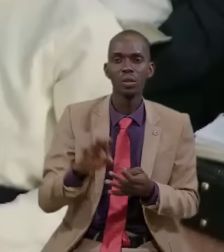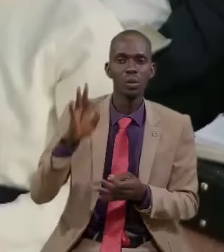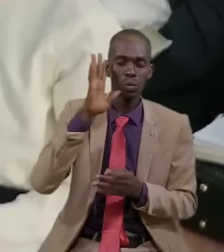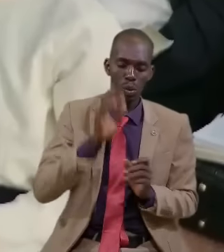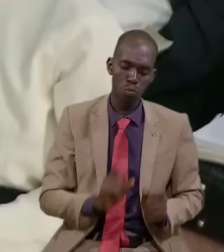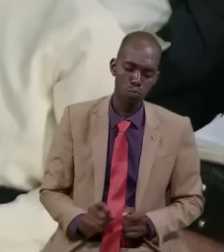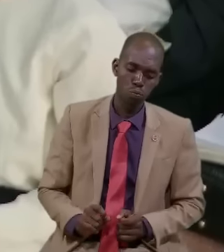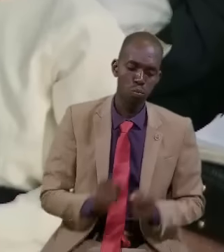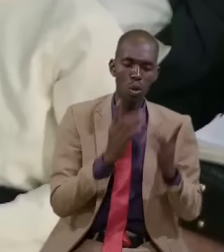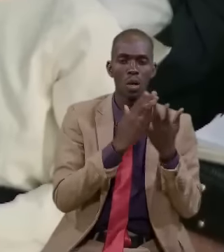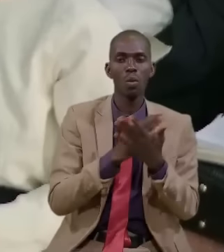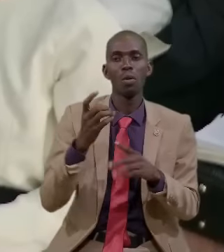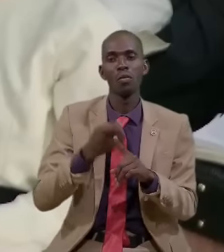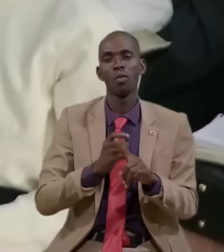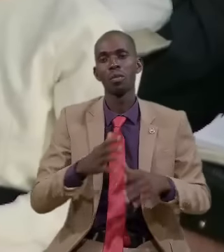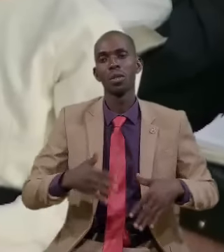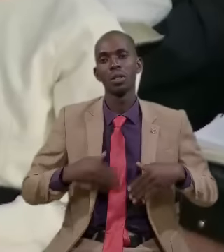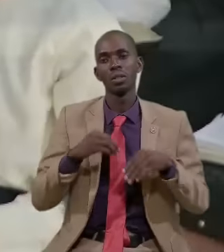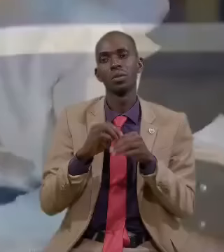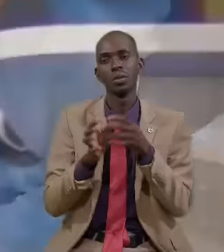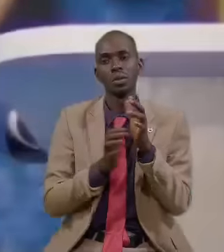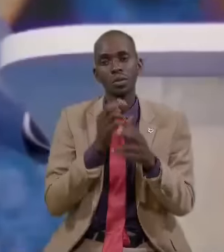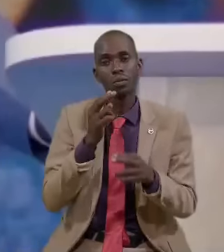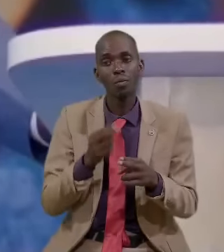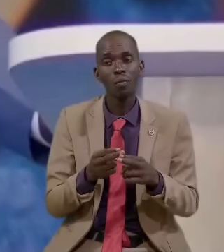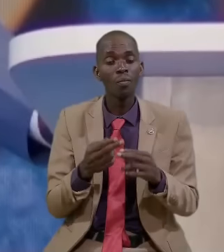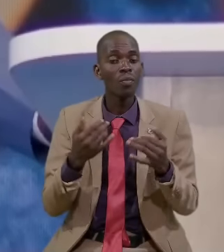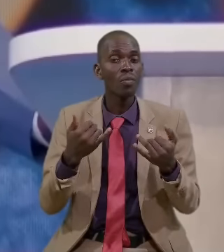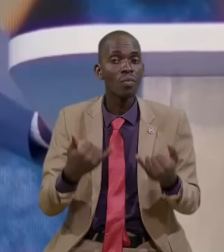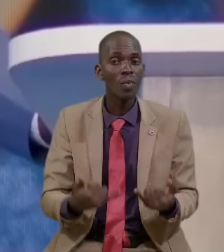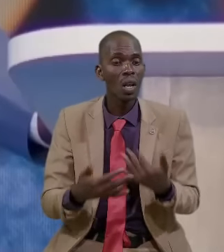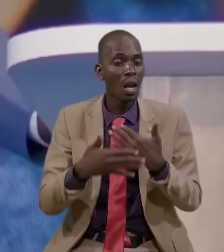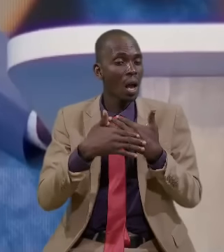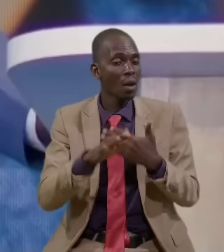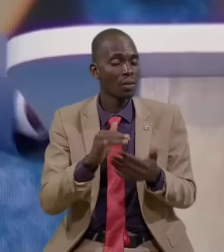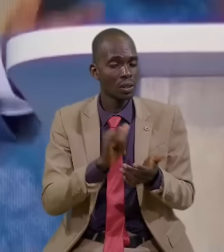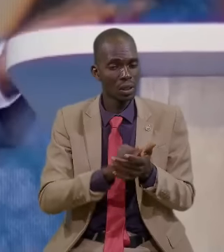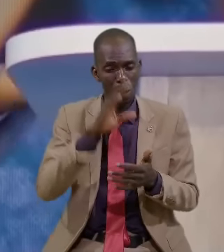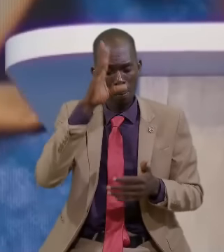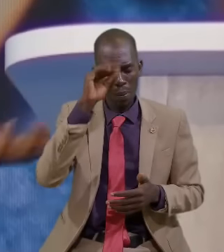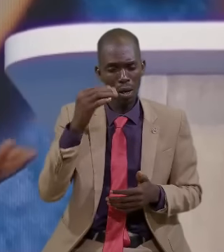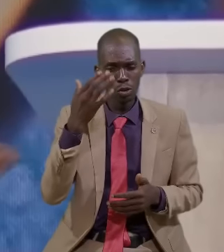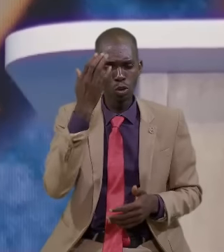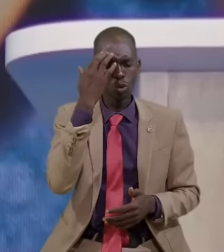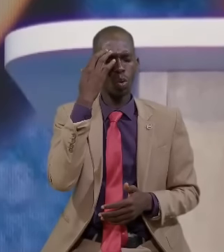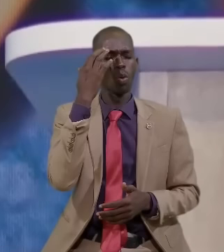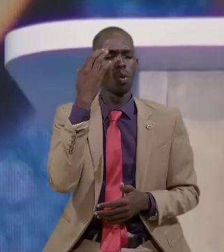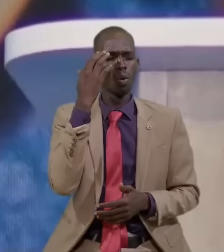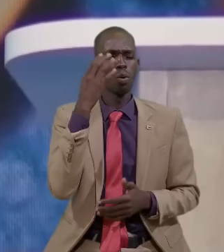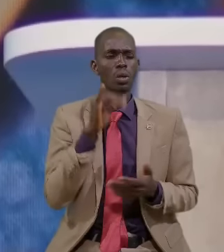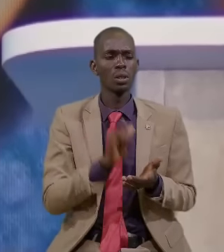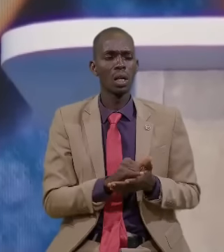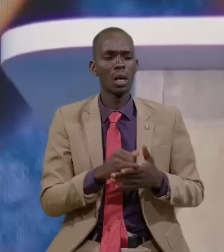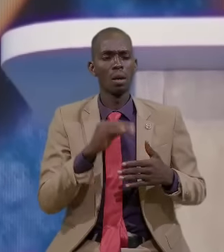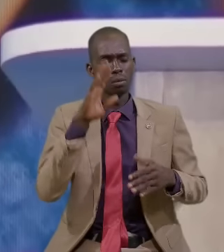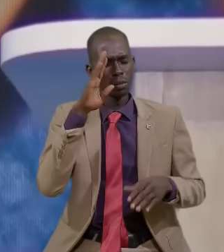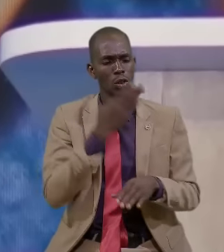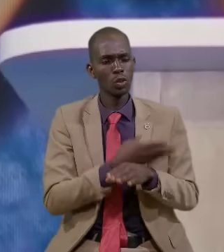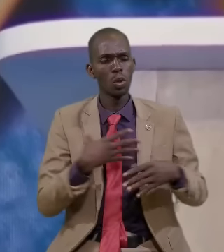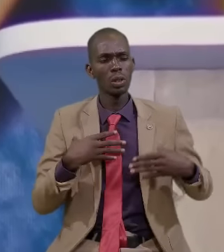question is now, after they recognized that that was healing from Christ, what did they do? What did they do? Look at